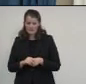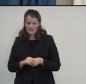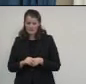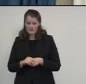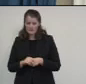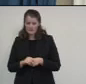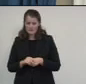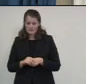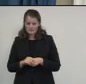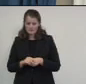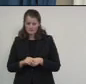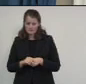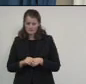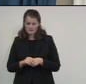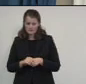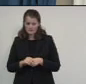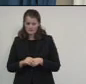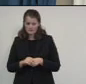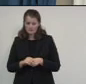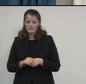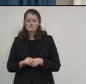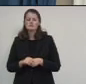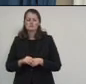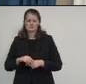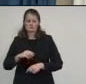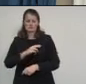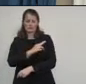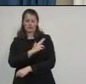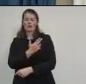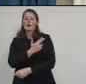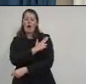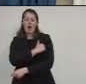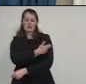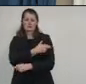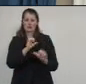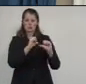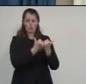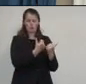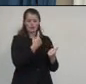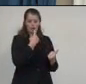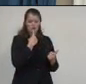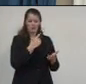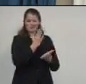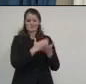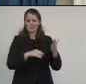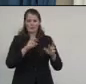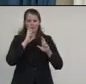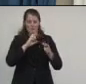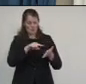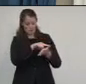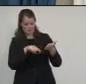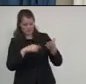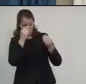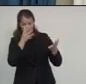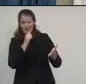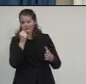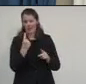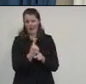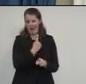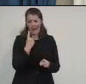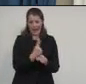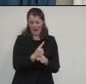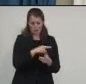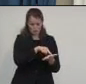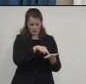eyebrows, whatever that might be, they cannot do in-home per their licenses. They cannot do in-home. I don't know how you do a haircut on the